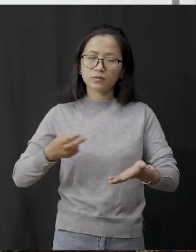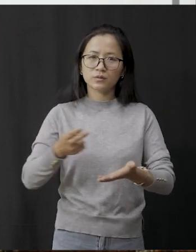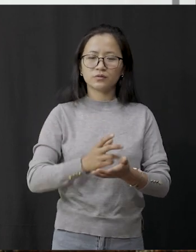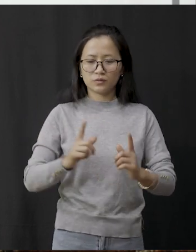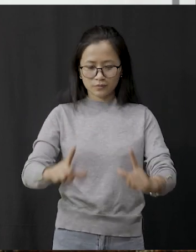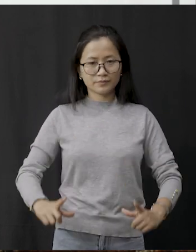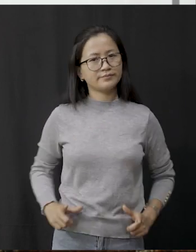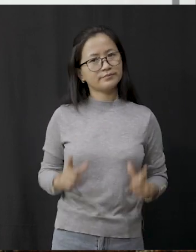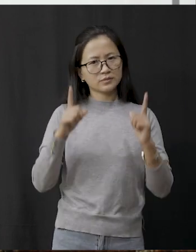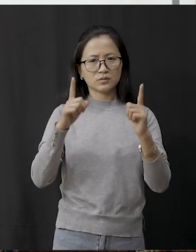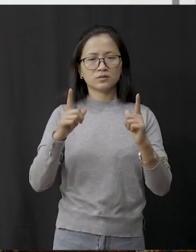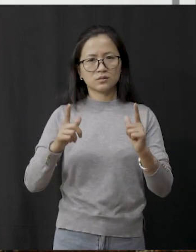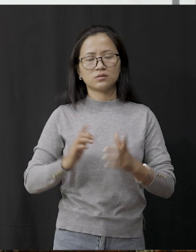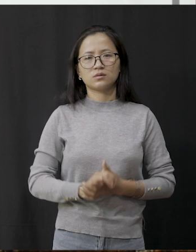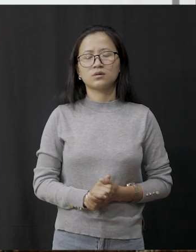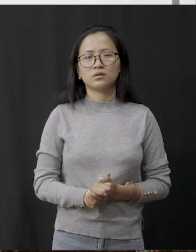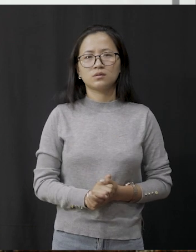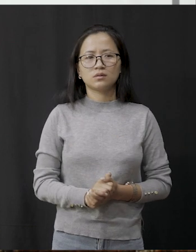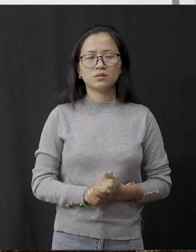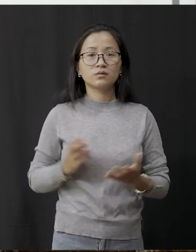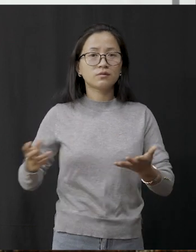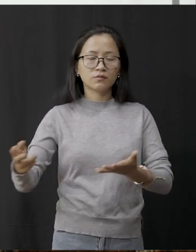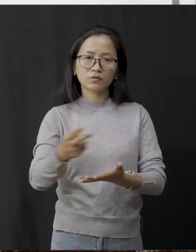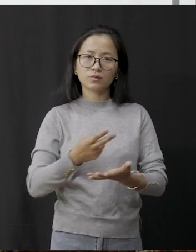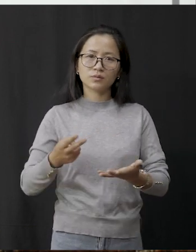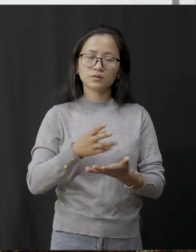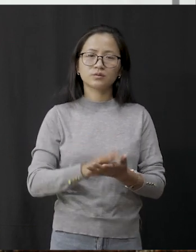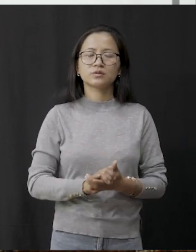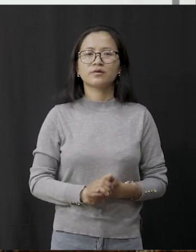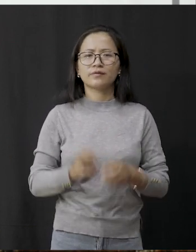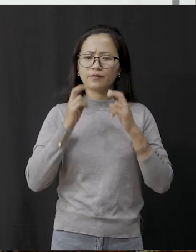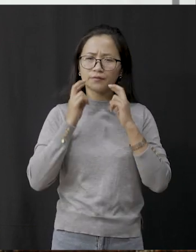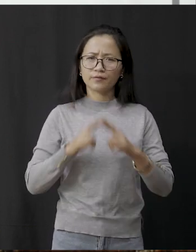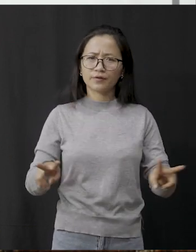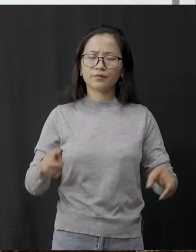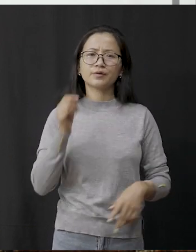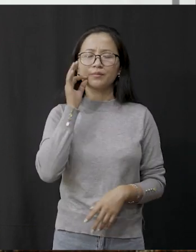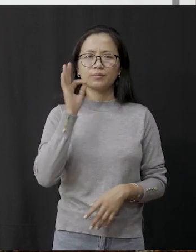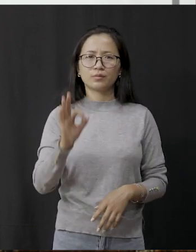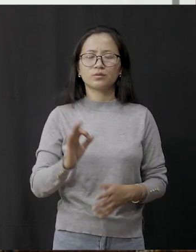livelihood. And farming is a very important occupation.